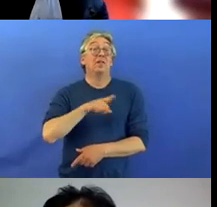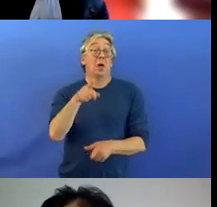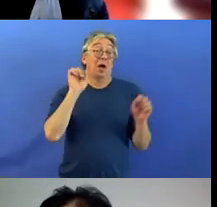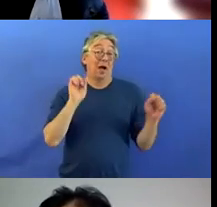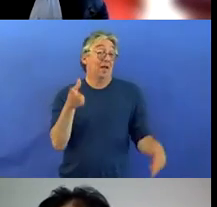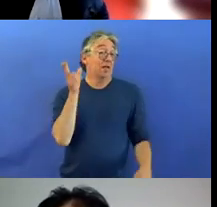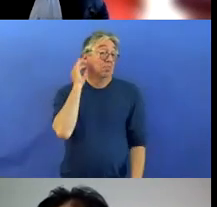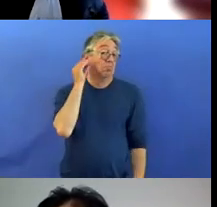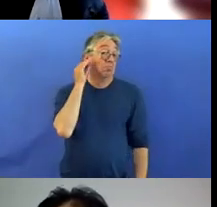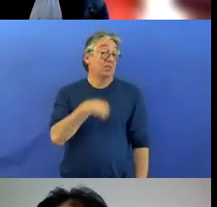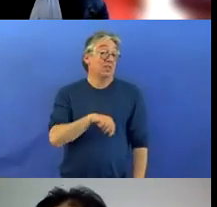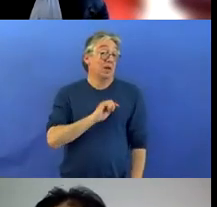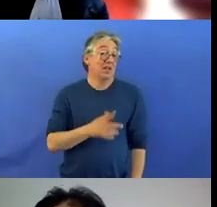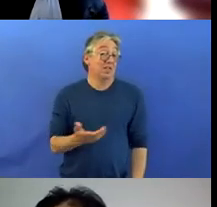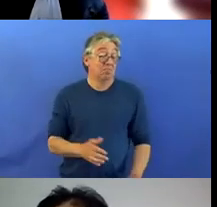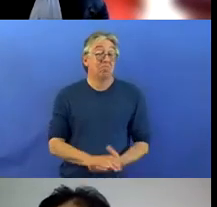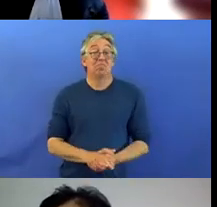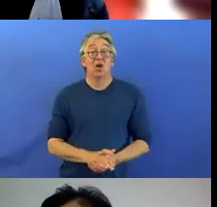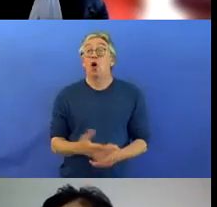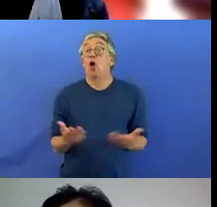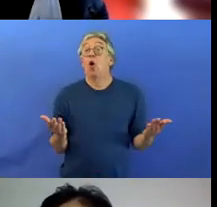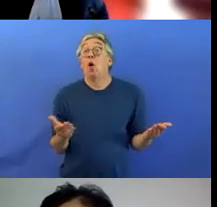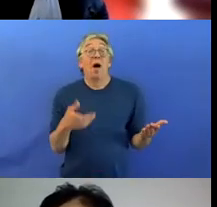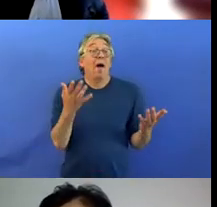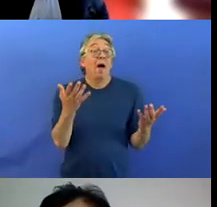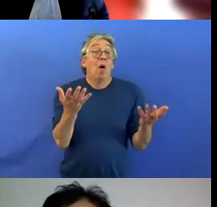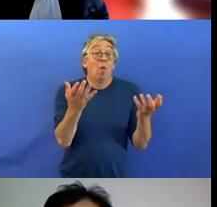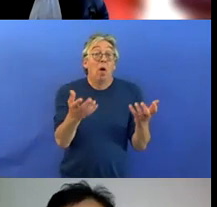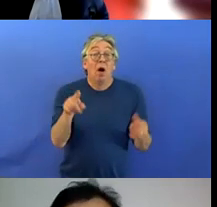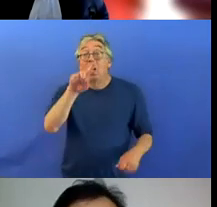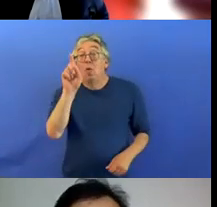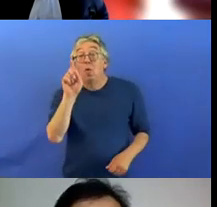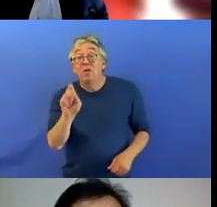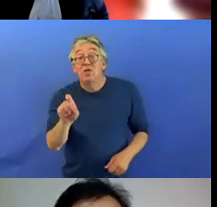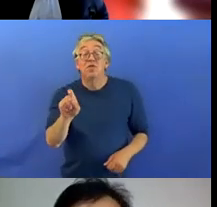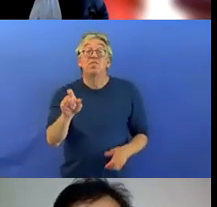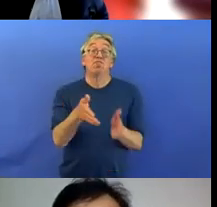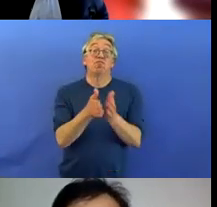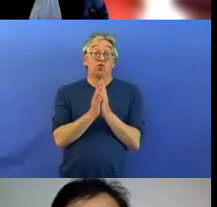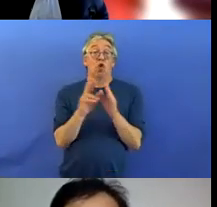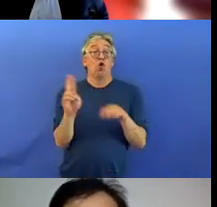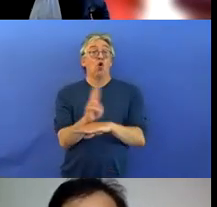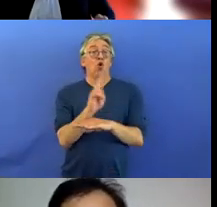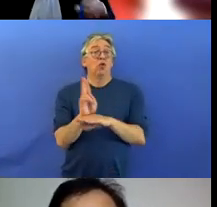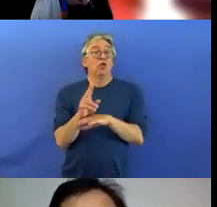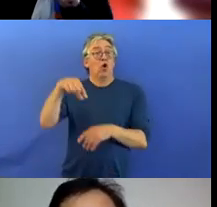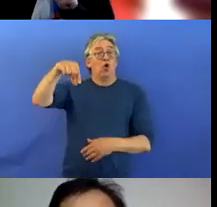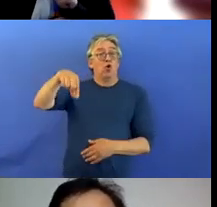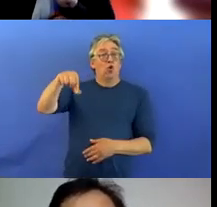that, if you would like to ask a question, please use a question and answer box or the